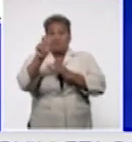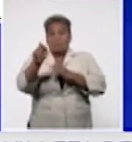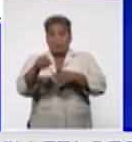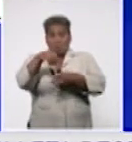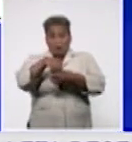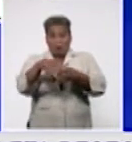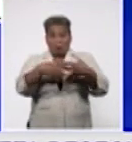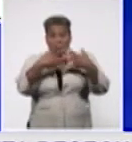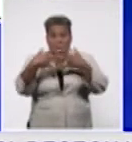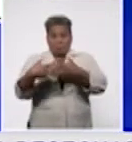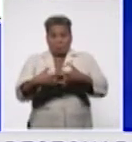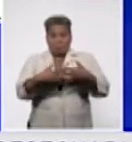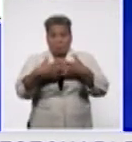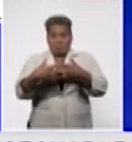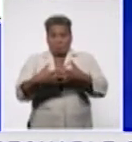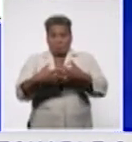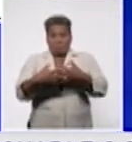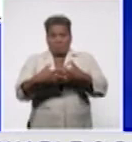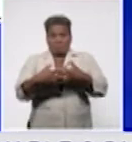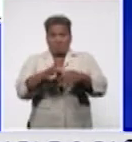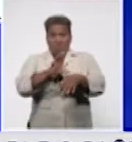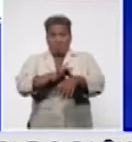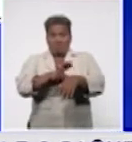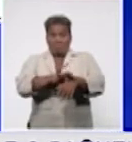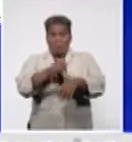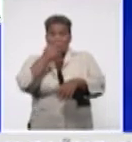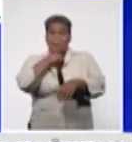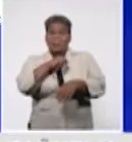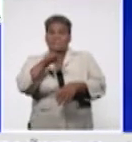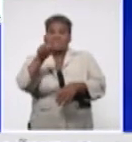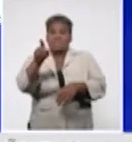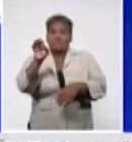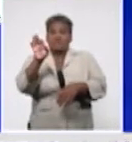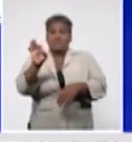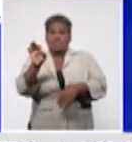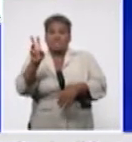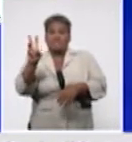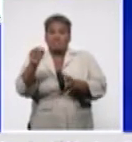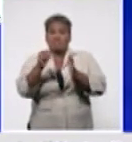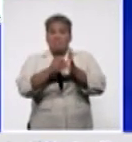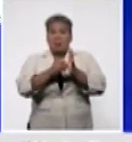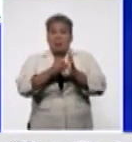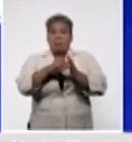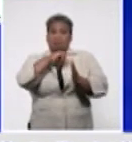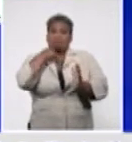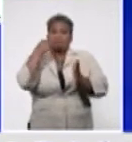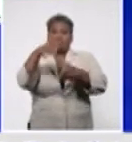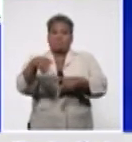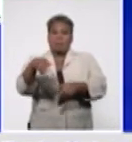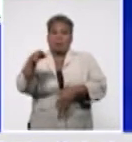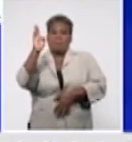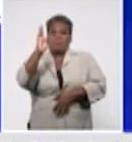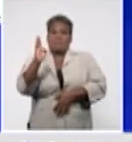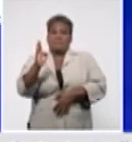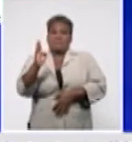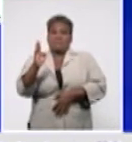more than 183,000 deaths. Brazil follows with